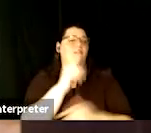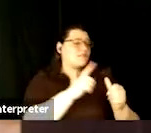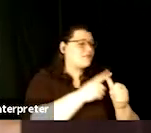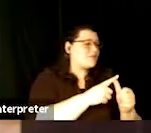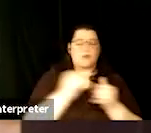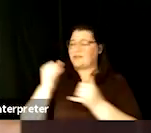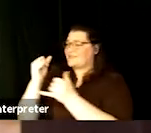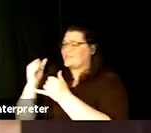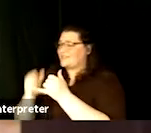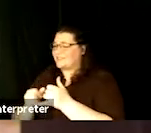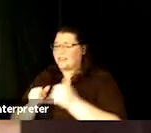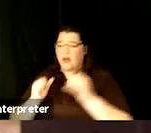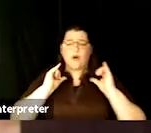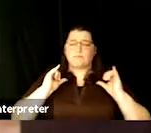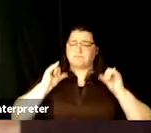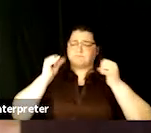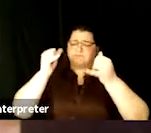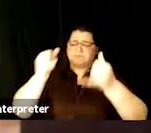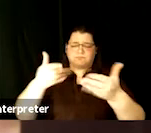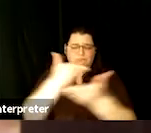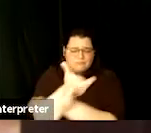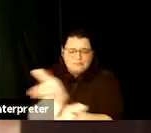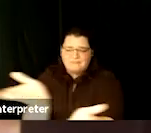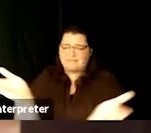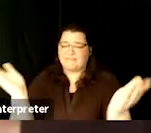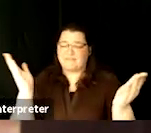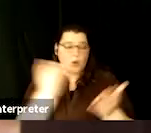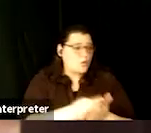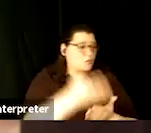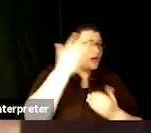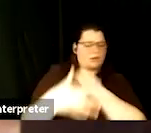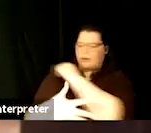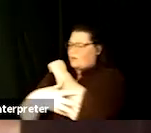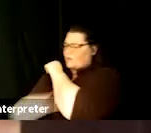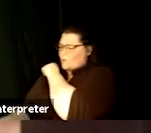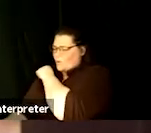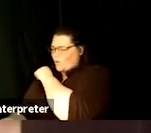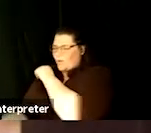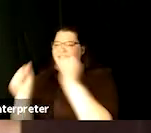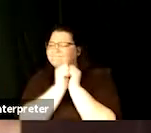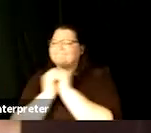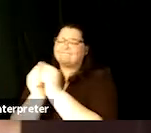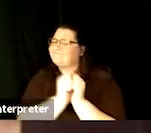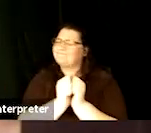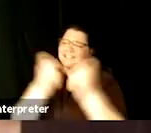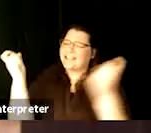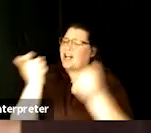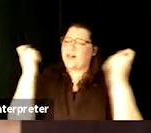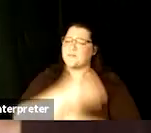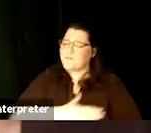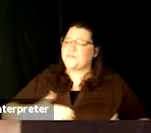reward. Rich and poor, rejoice together. Sober and